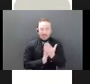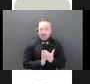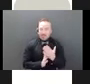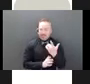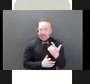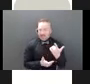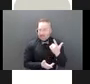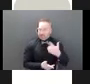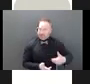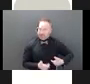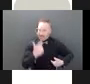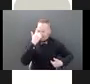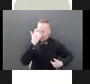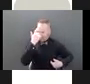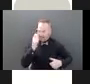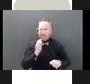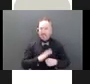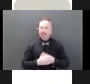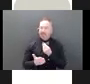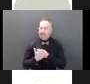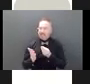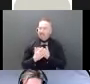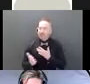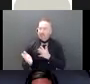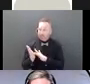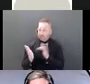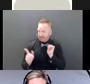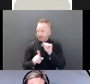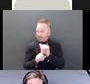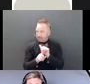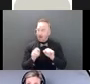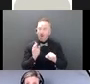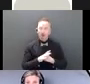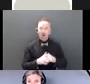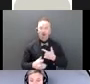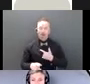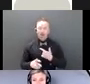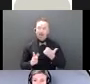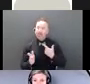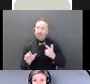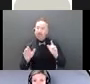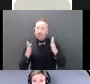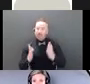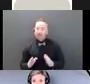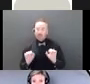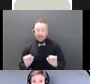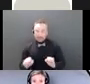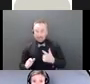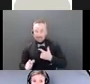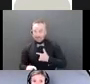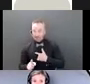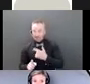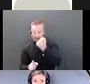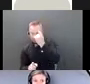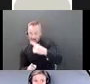or lack of mental capacity should not be subject to the hold. And a temporary hold should not affect the payment of regular expenses, such